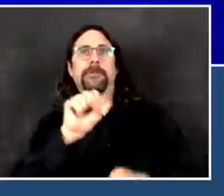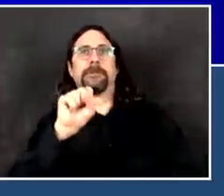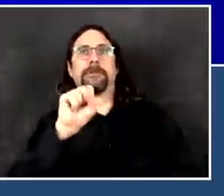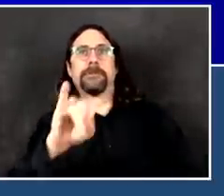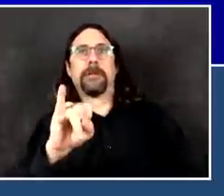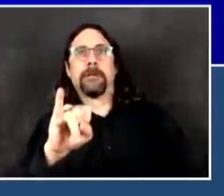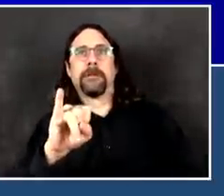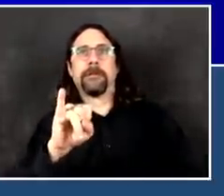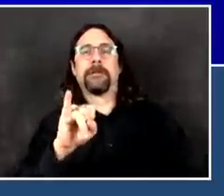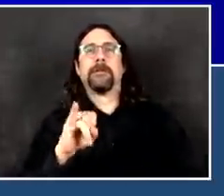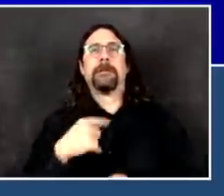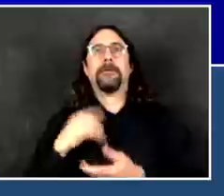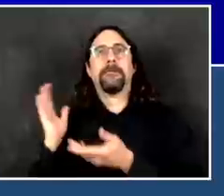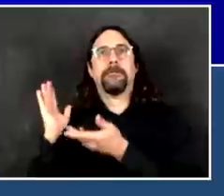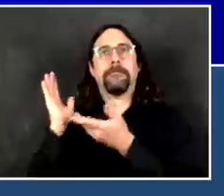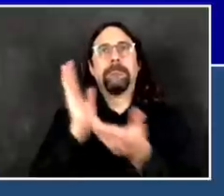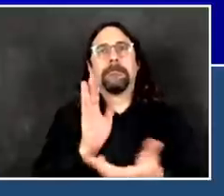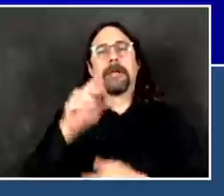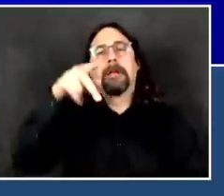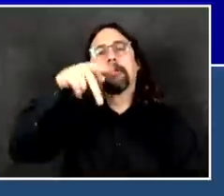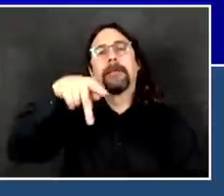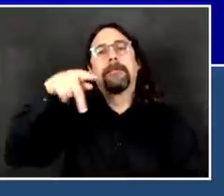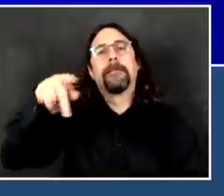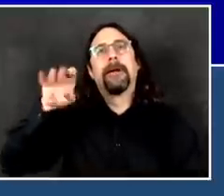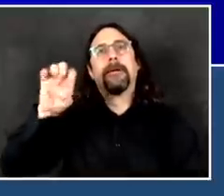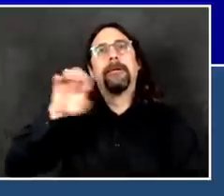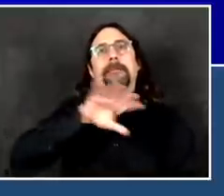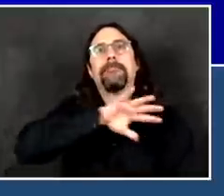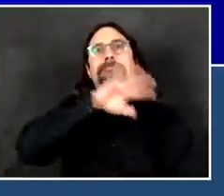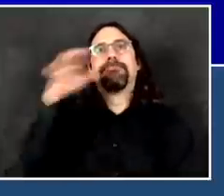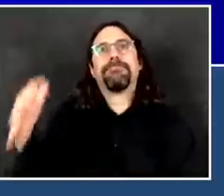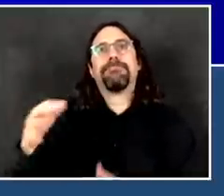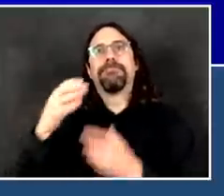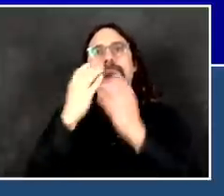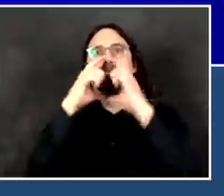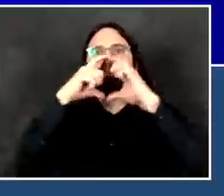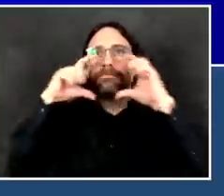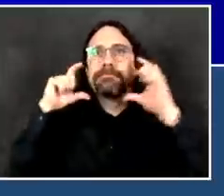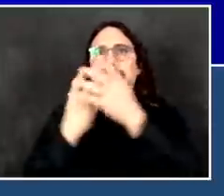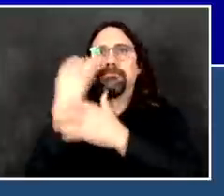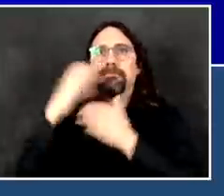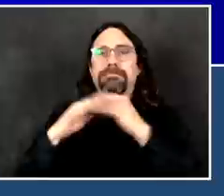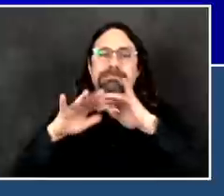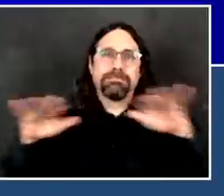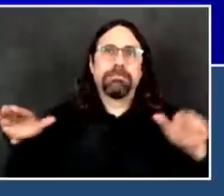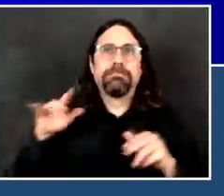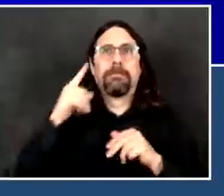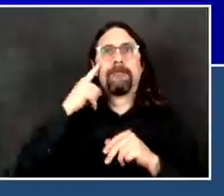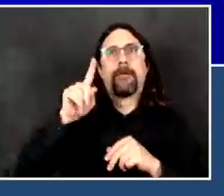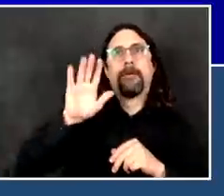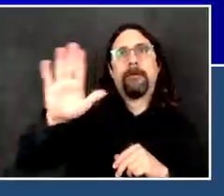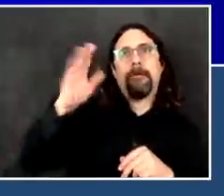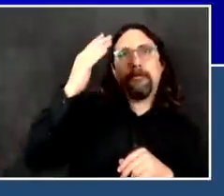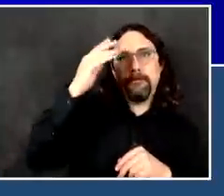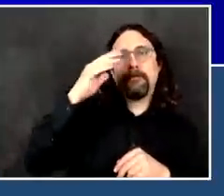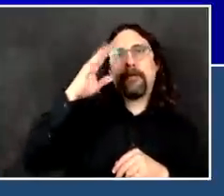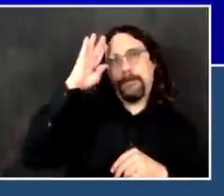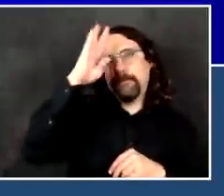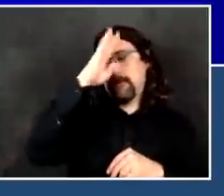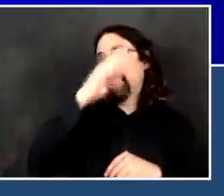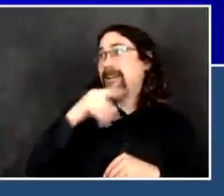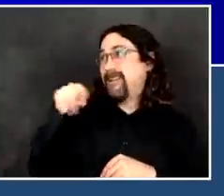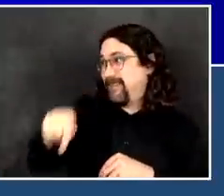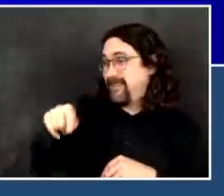and there were those Brooklyn Navy Yard face shields being delivered, and that made me very, very proud to be there with those